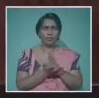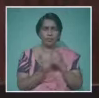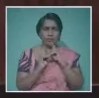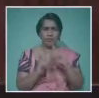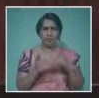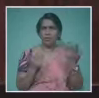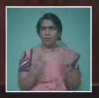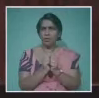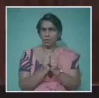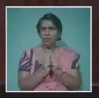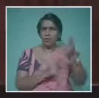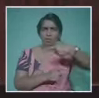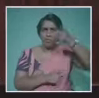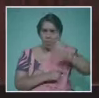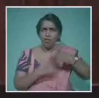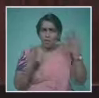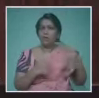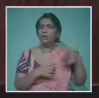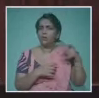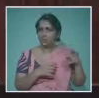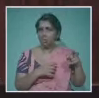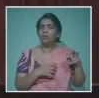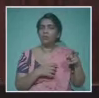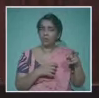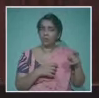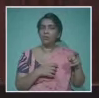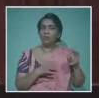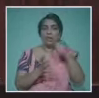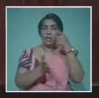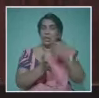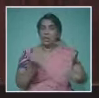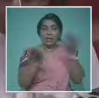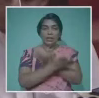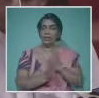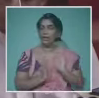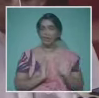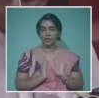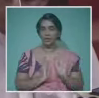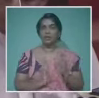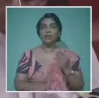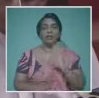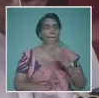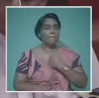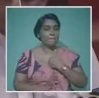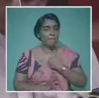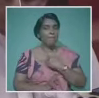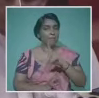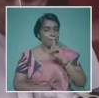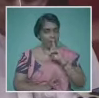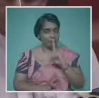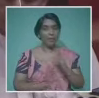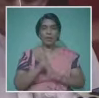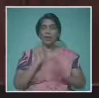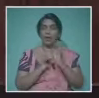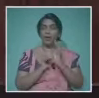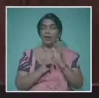was it is not an agreement. It is an... So my point is, once the cabinet approves... Yes, cabinet has